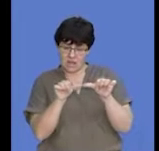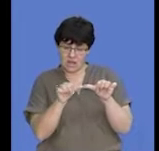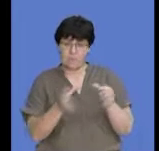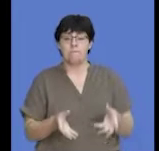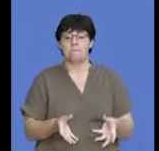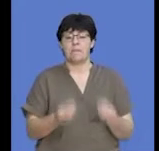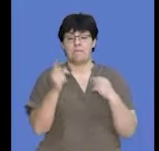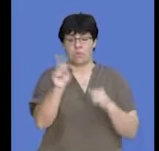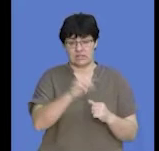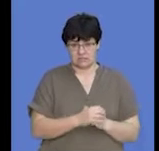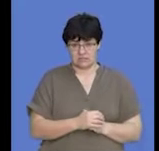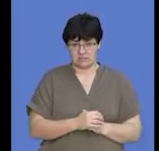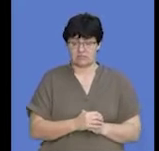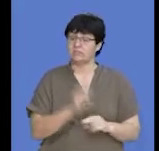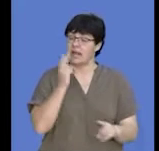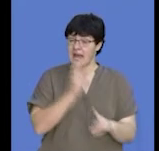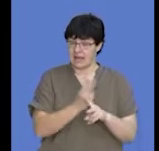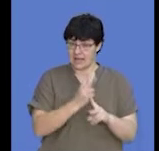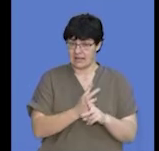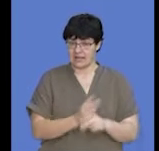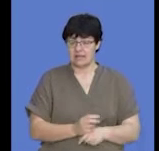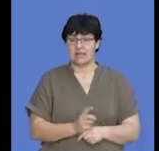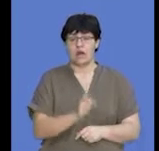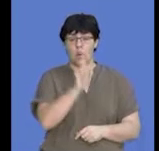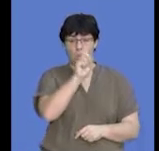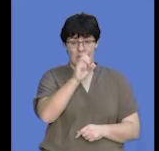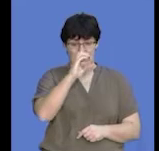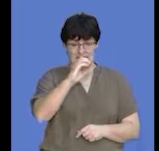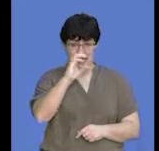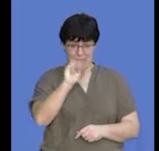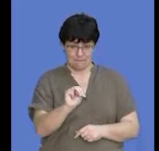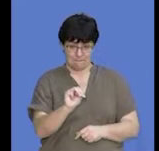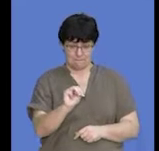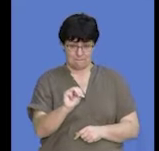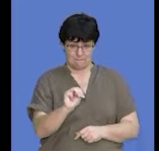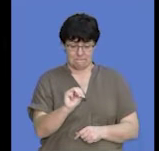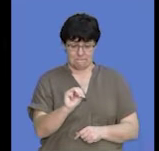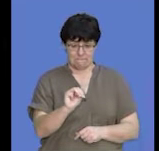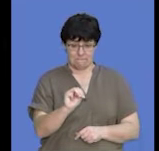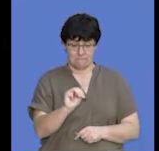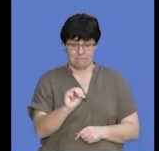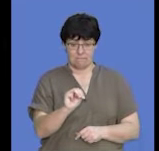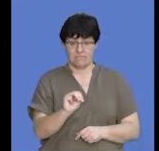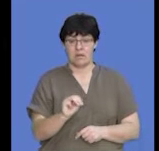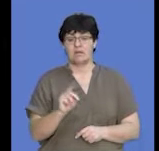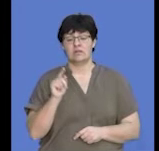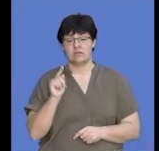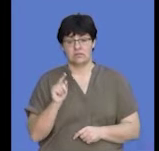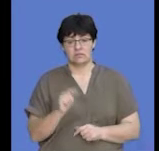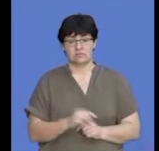the following. Again, 1 centimeter. For my length,